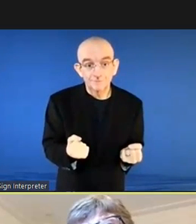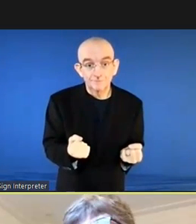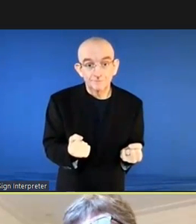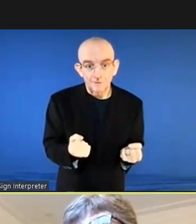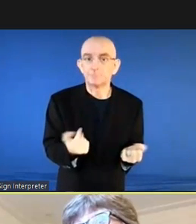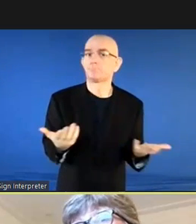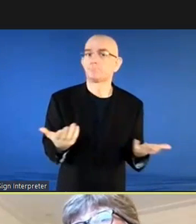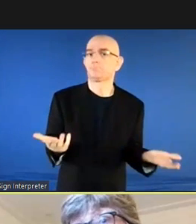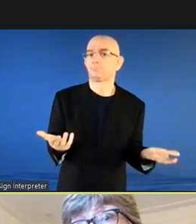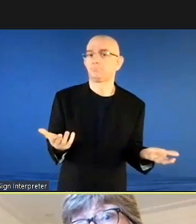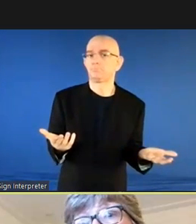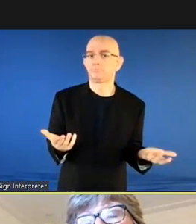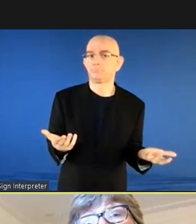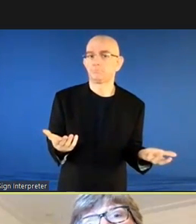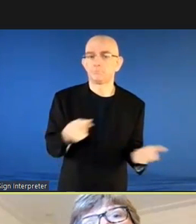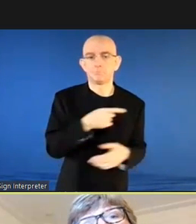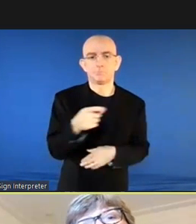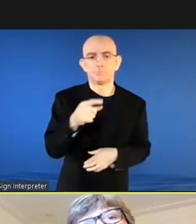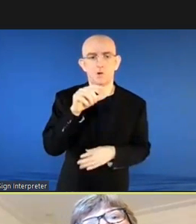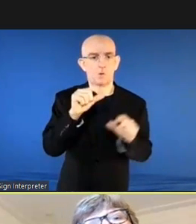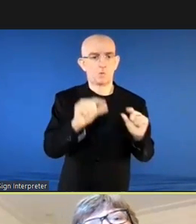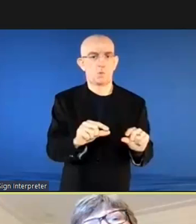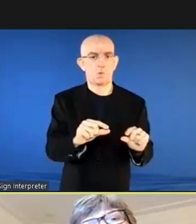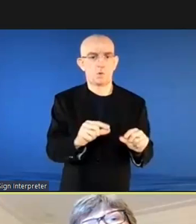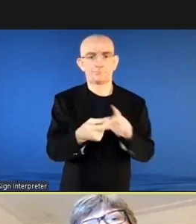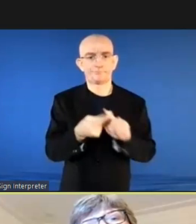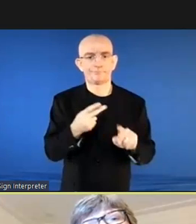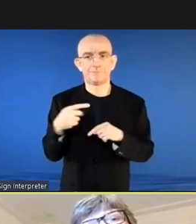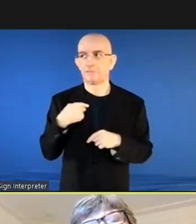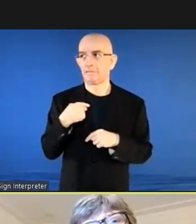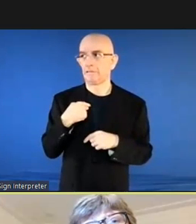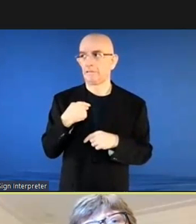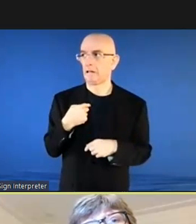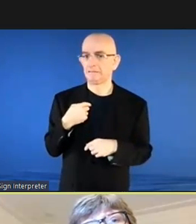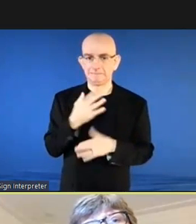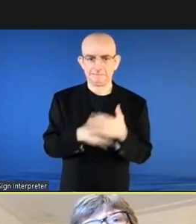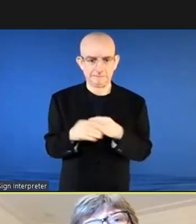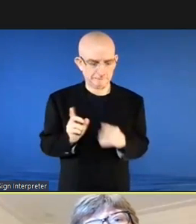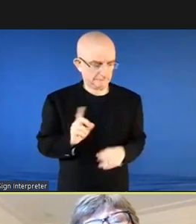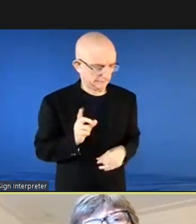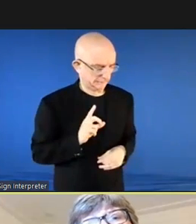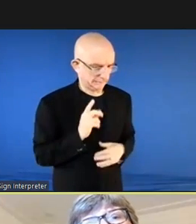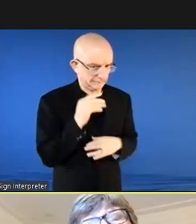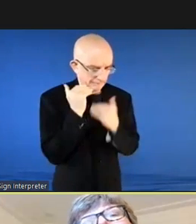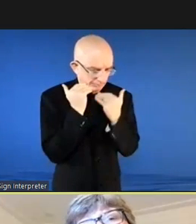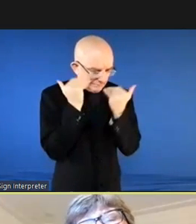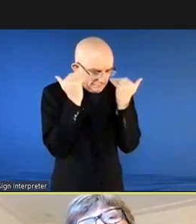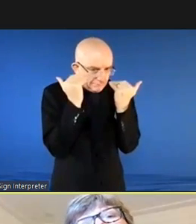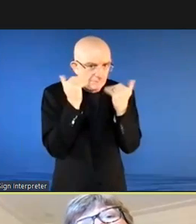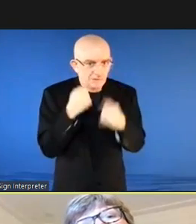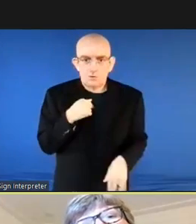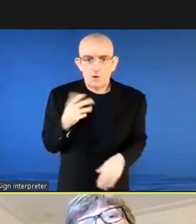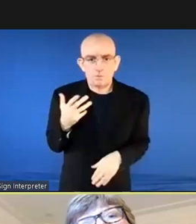discrimination associated with disability. So it's better to ask questions about sort of